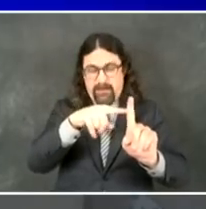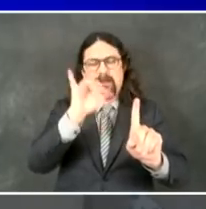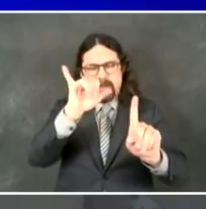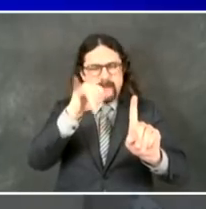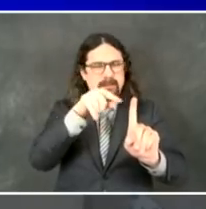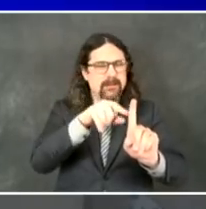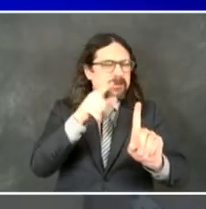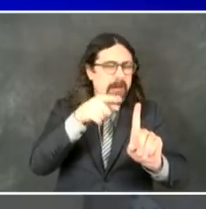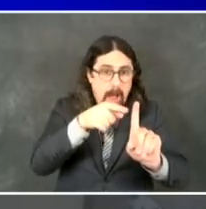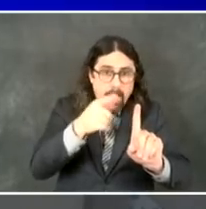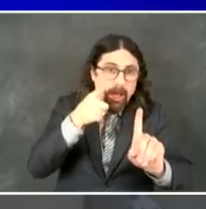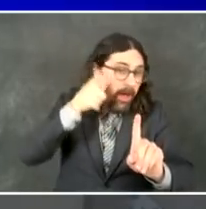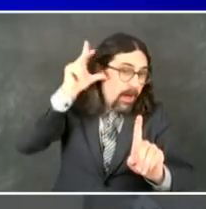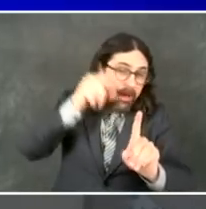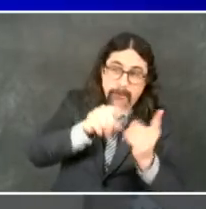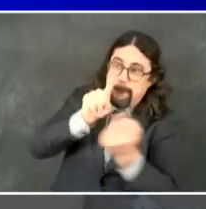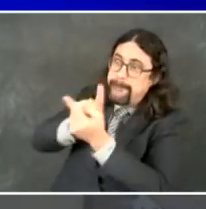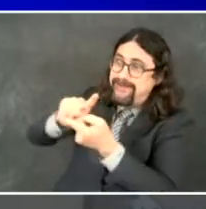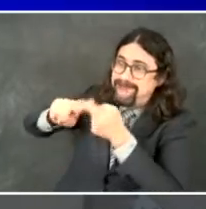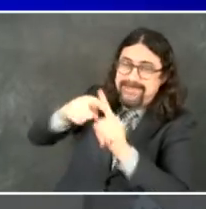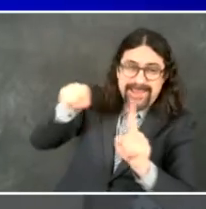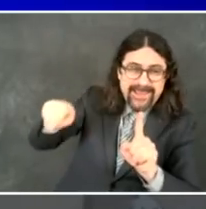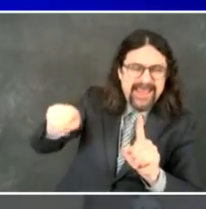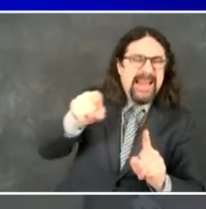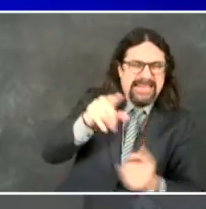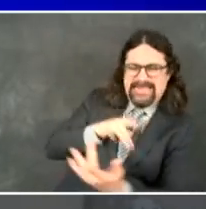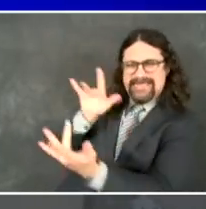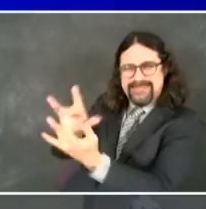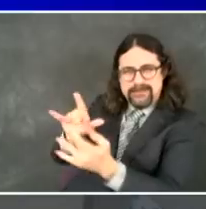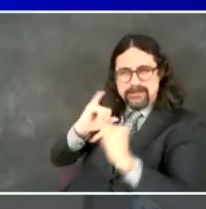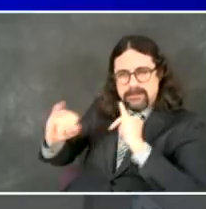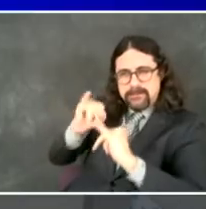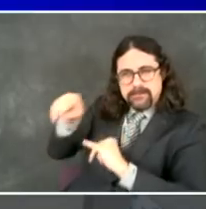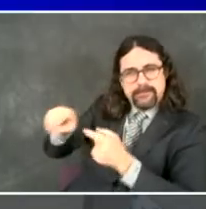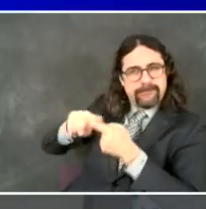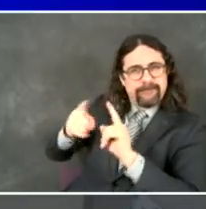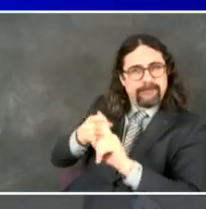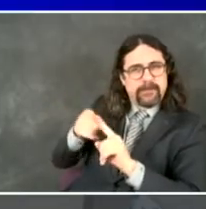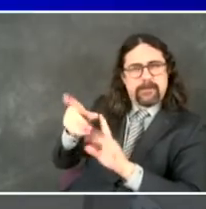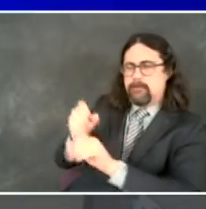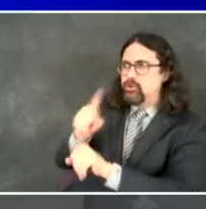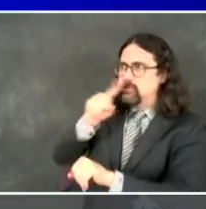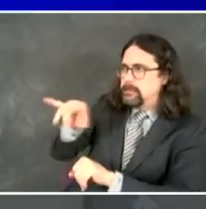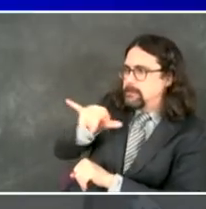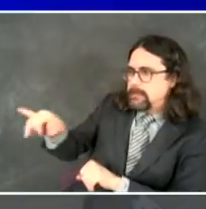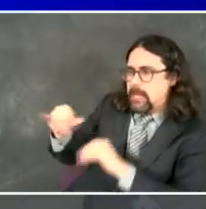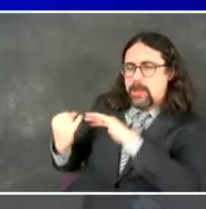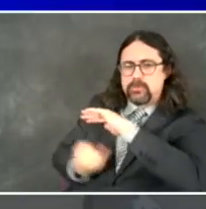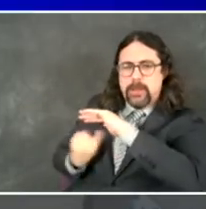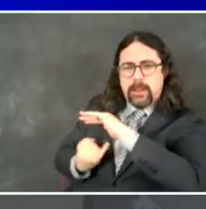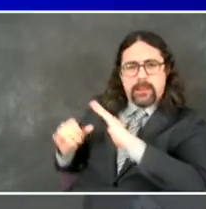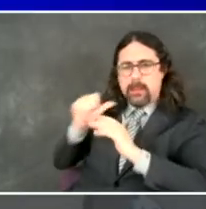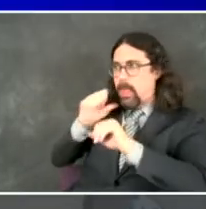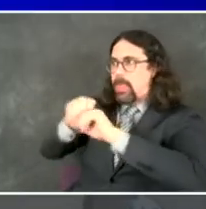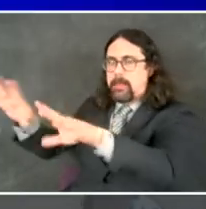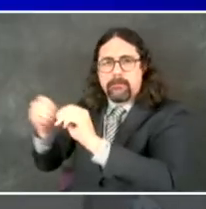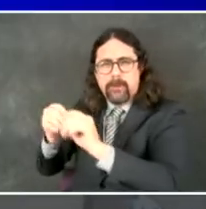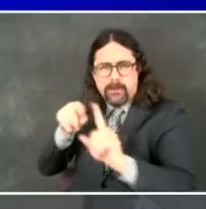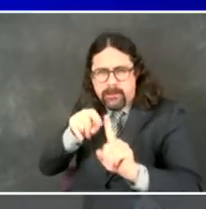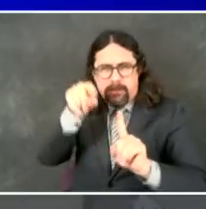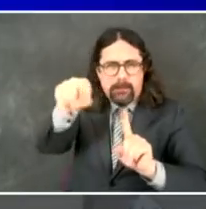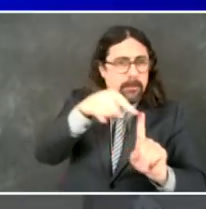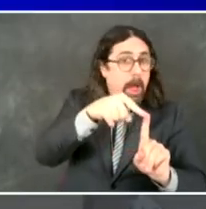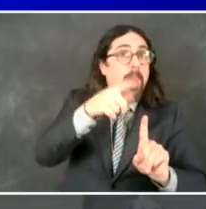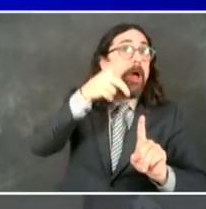there's anyone who needs that follow-up. Talked about disease detectives before. This is a variation on that, but it's the